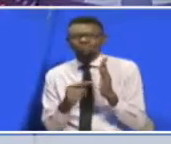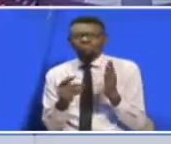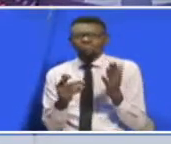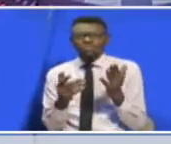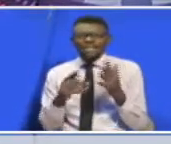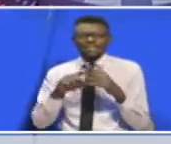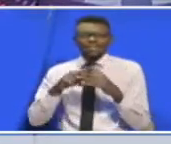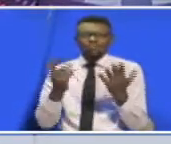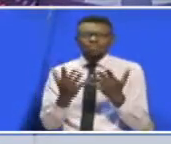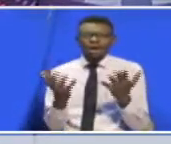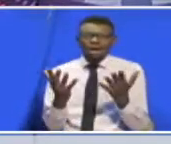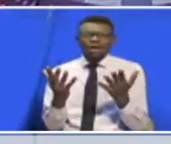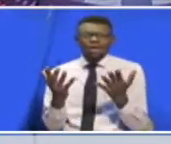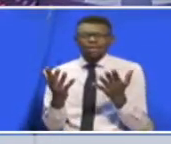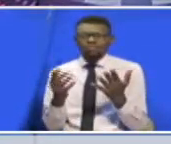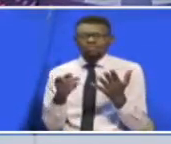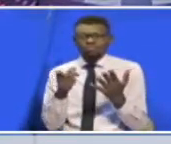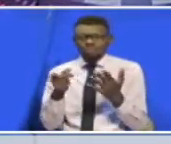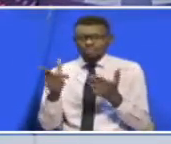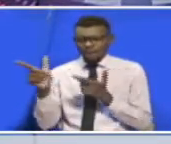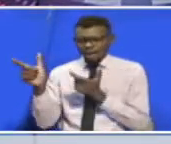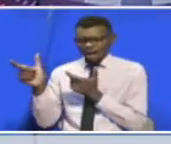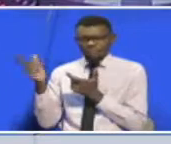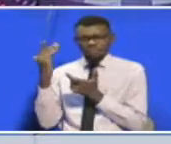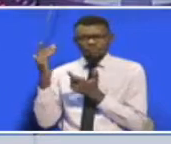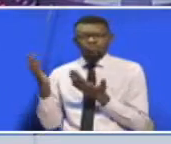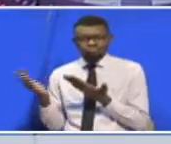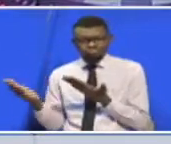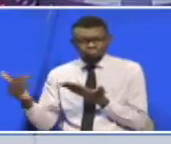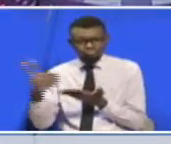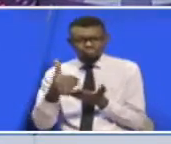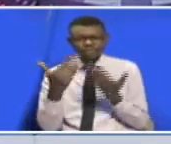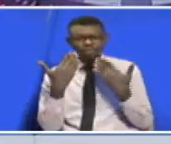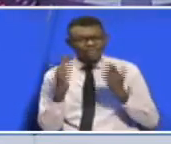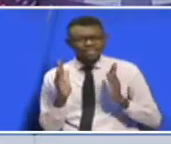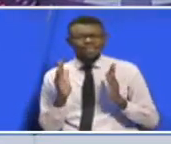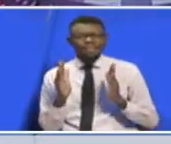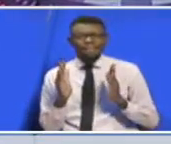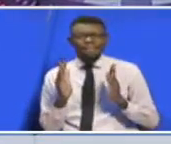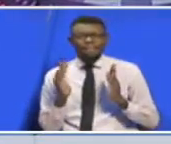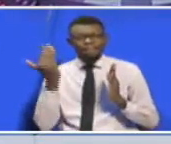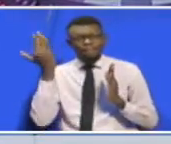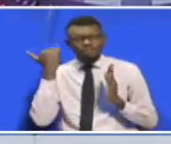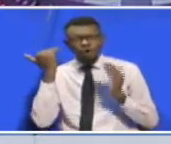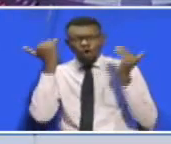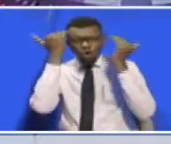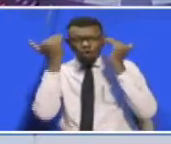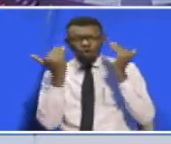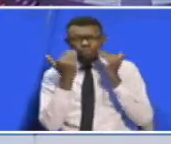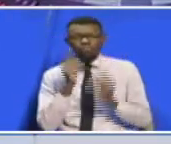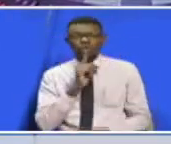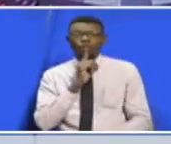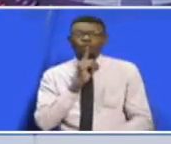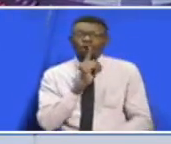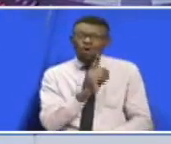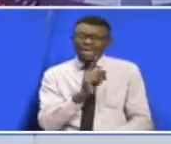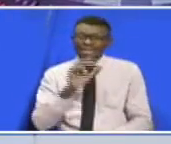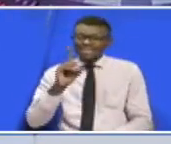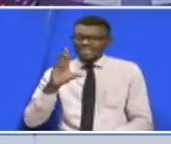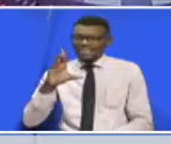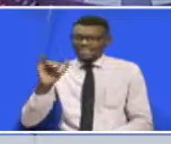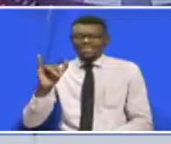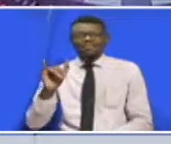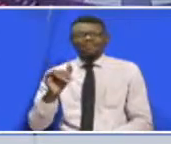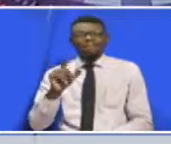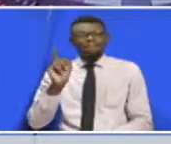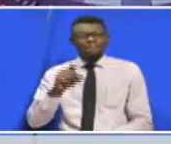we are. These guns were confiscated. You have had several orders mandating the DCI to return the guns. The back and forth has